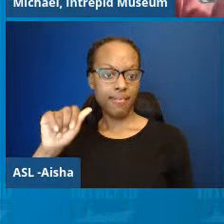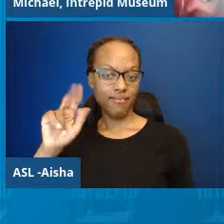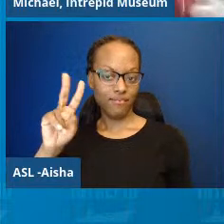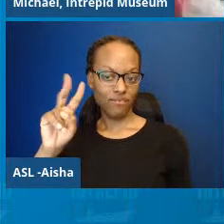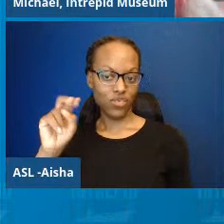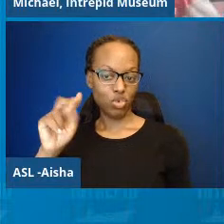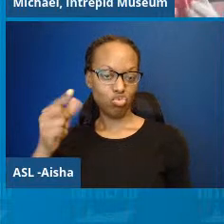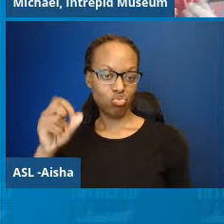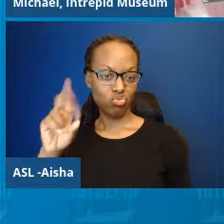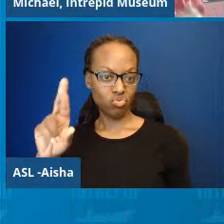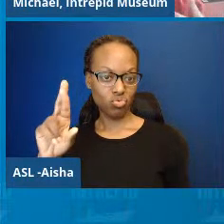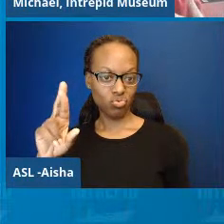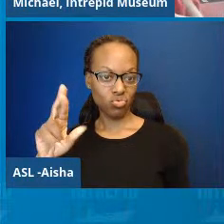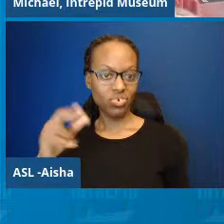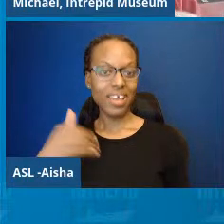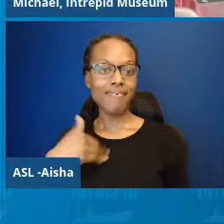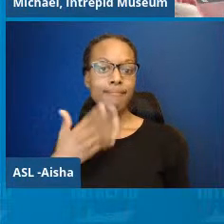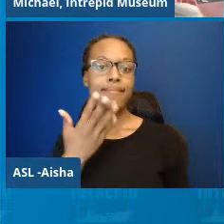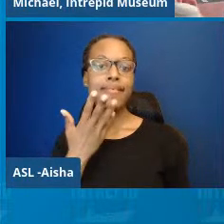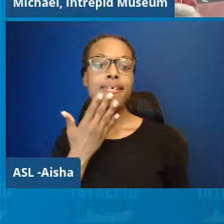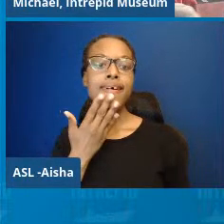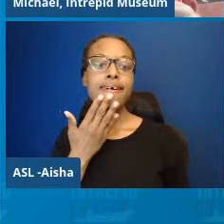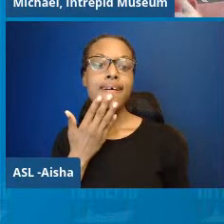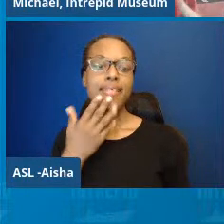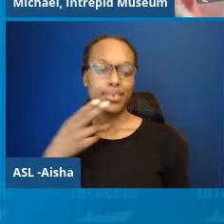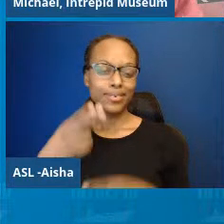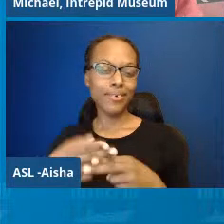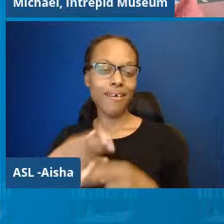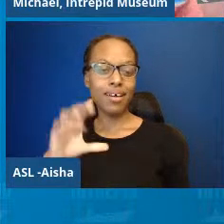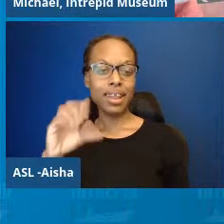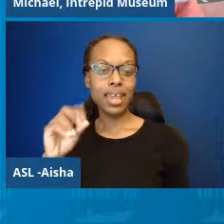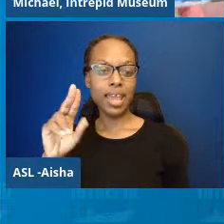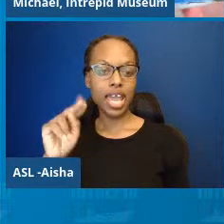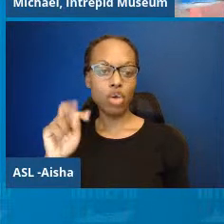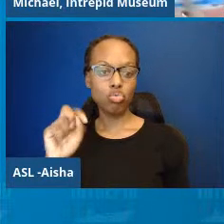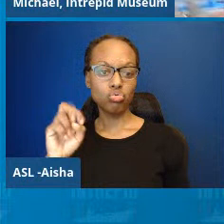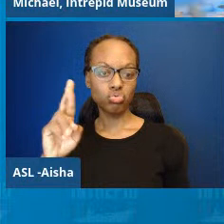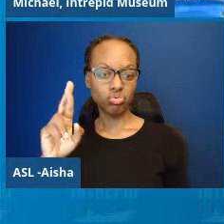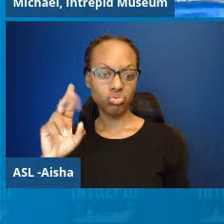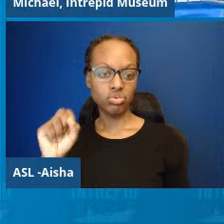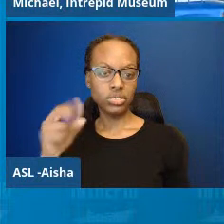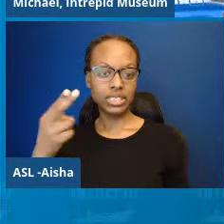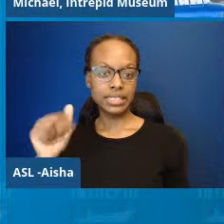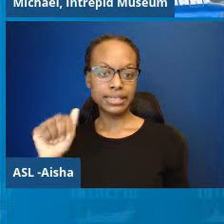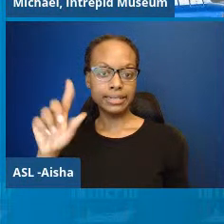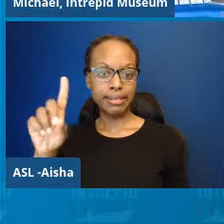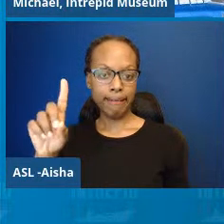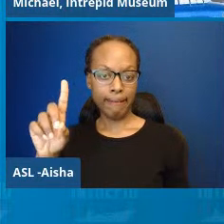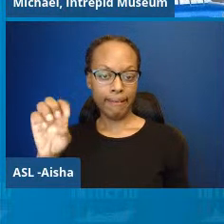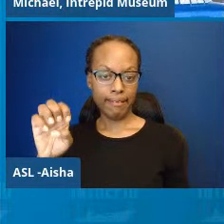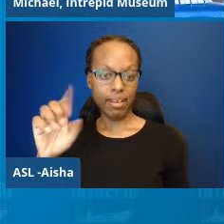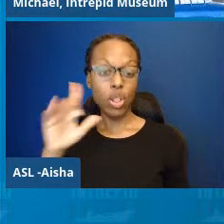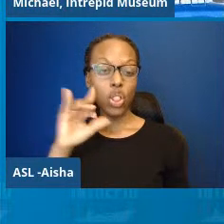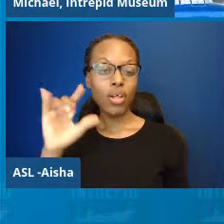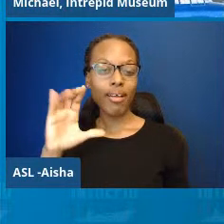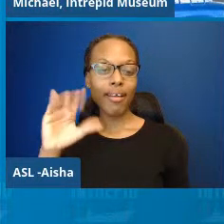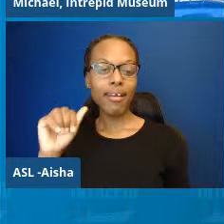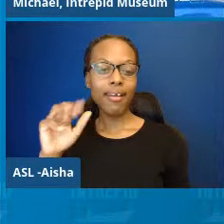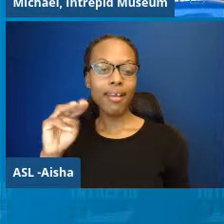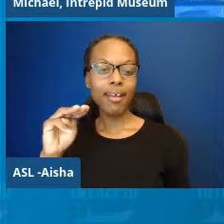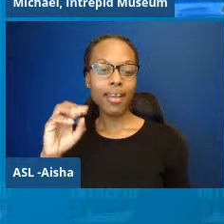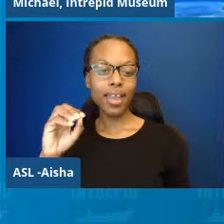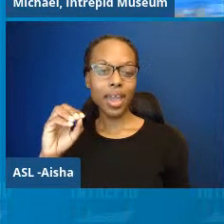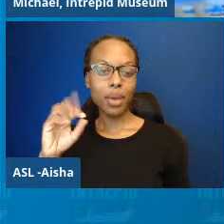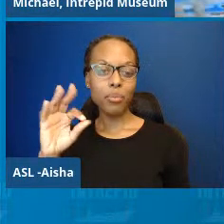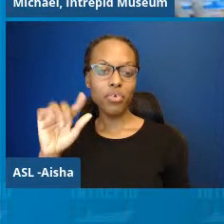its counter shading. So that's a form of camouflage. This, if you notice in the screen, underneath